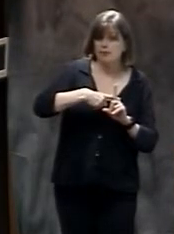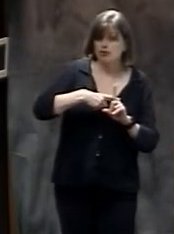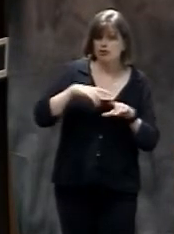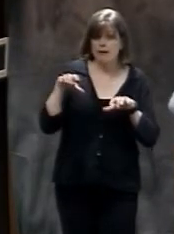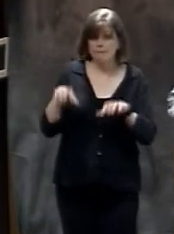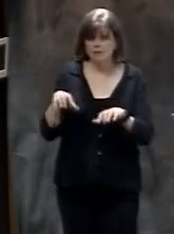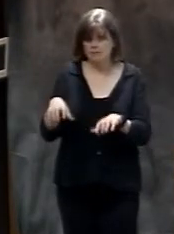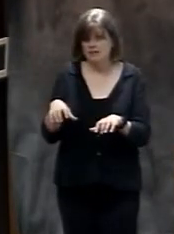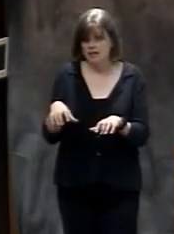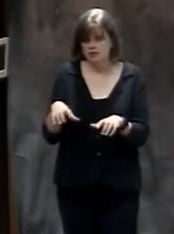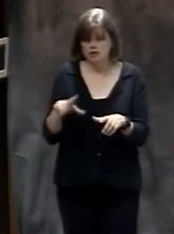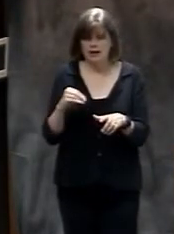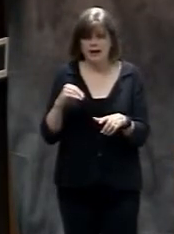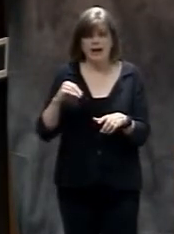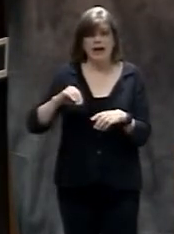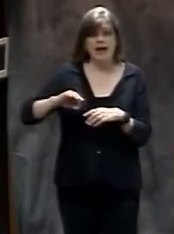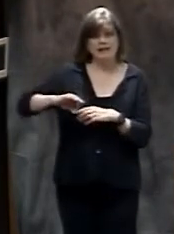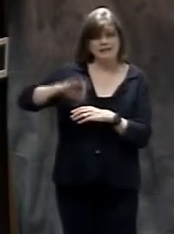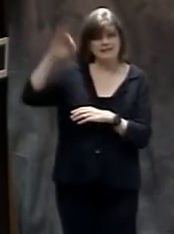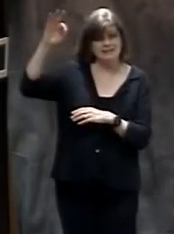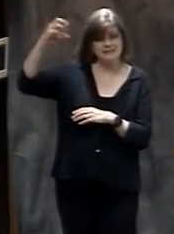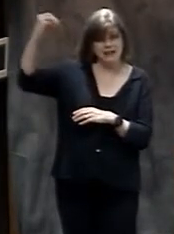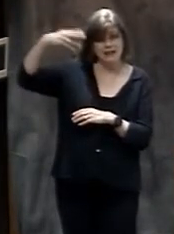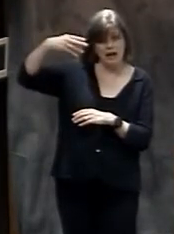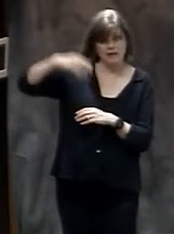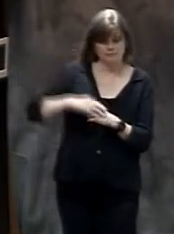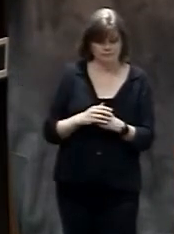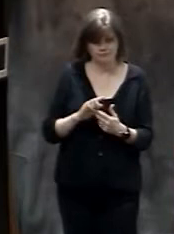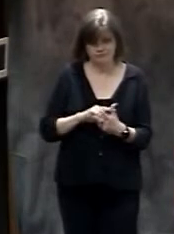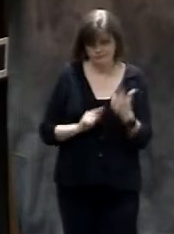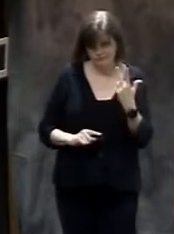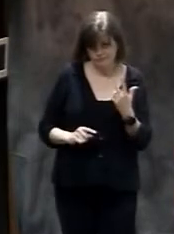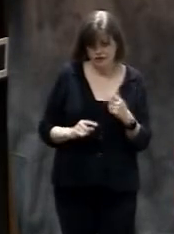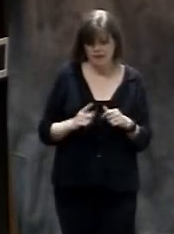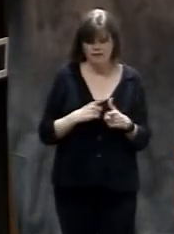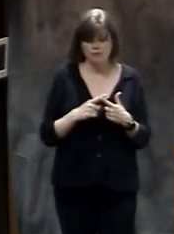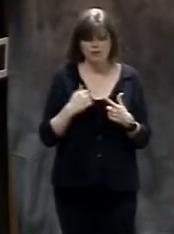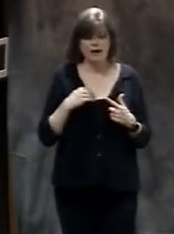also daylight. And then we have equations that simulate the